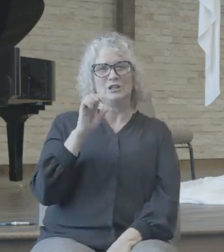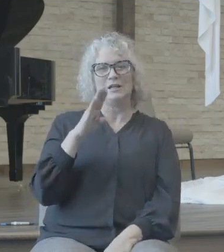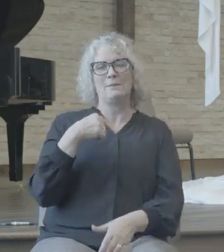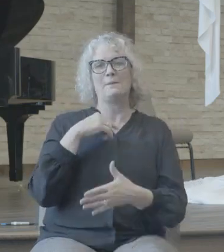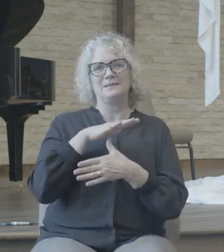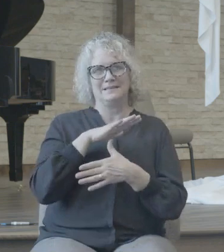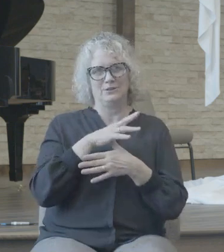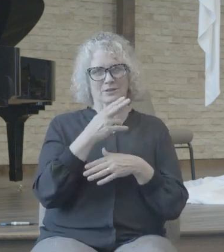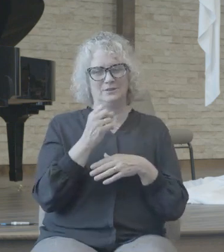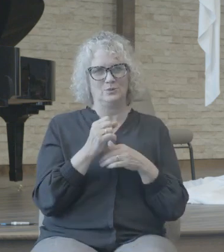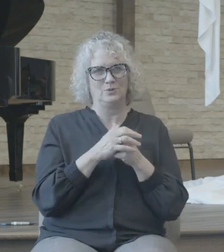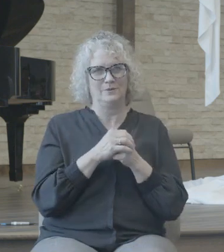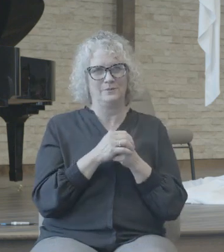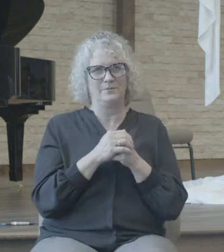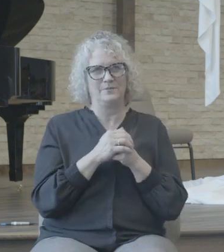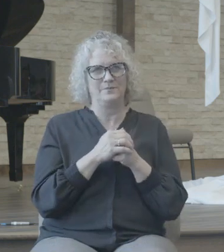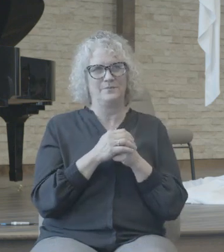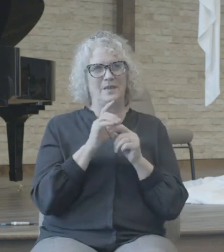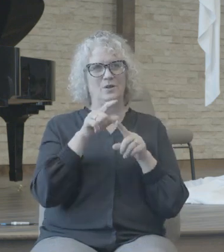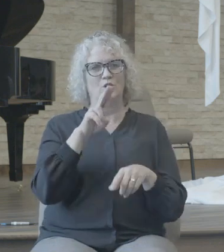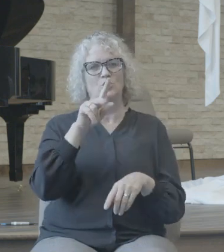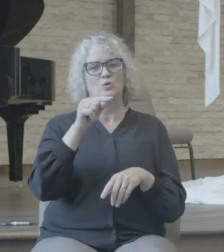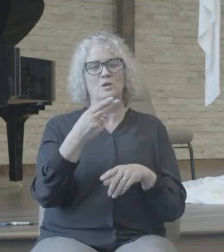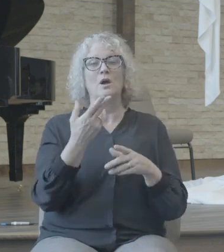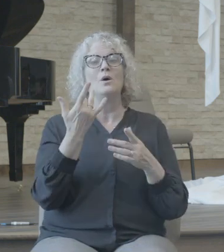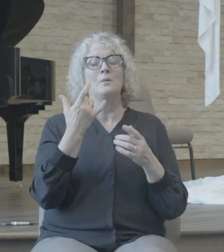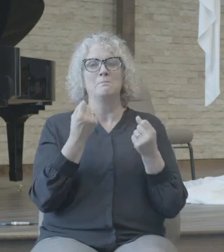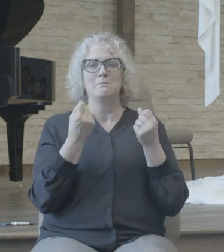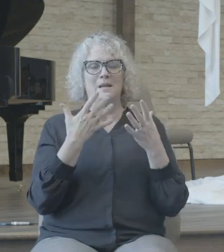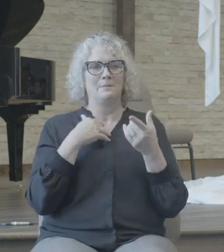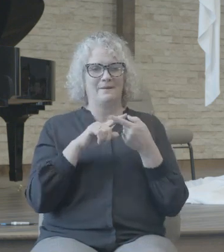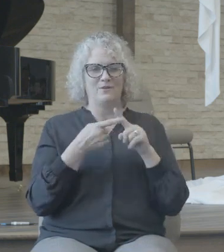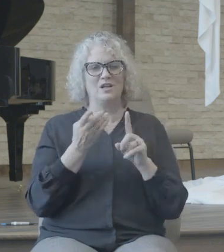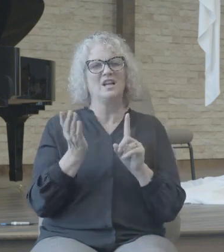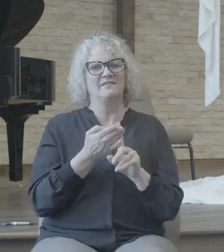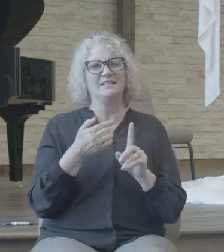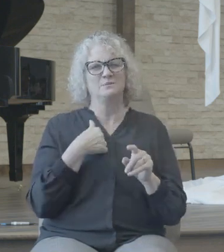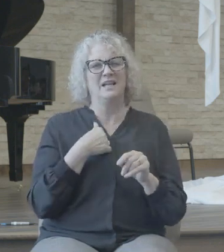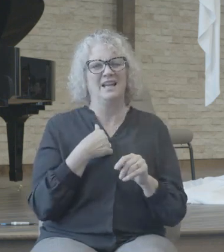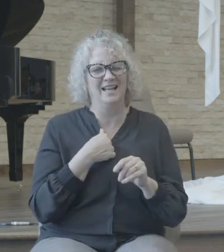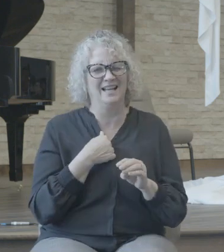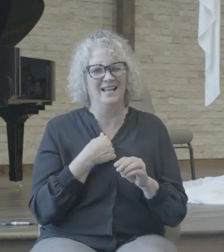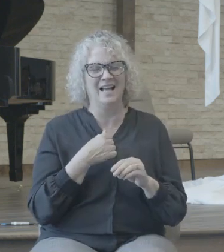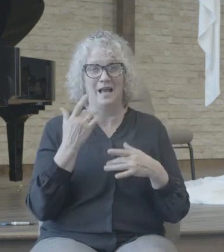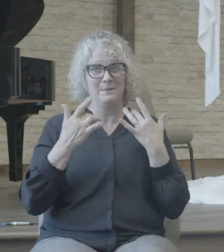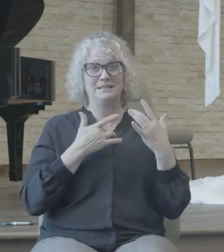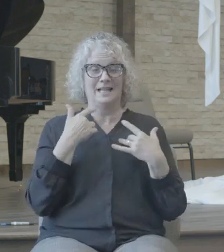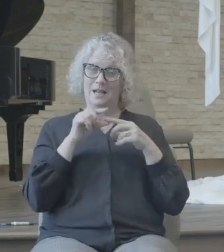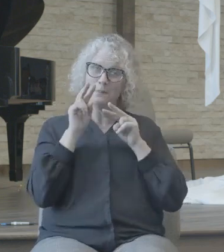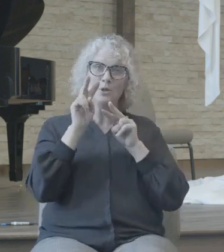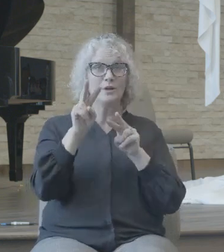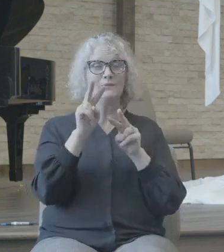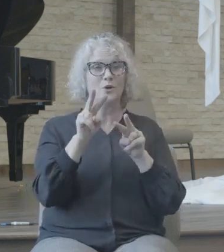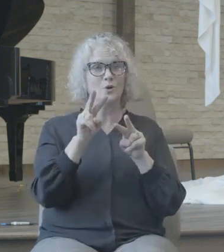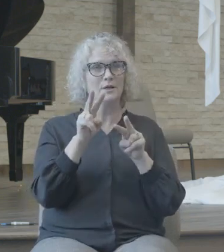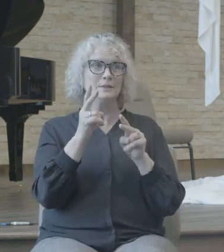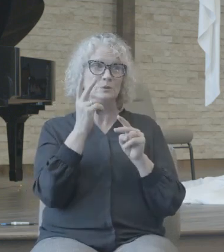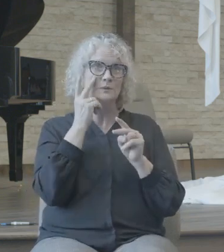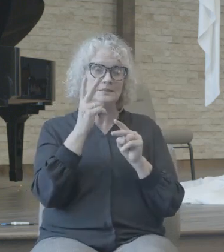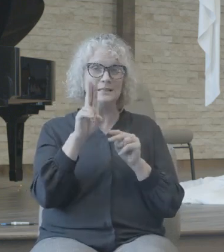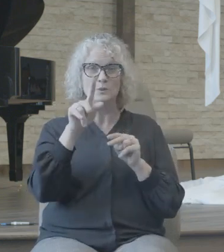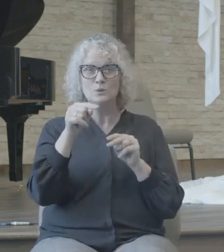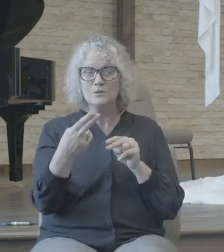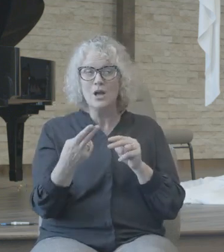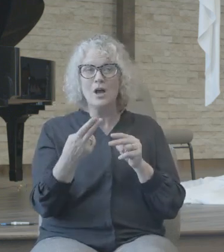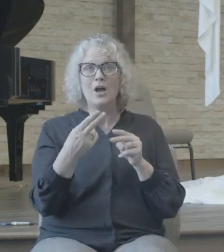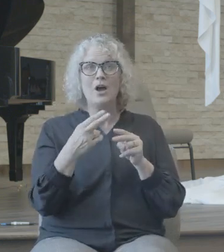school, and I'm going to Utah because a lot of my friends convinced me to go. And I'm really excited, and I'm looking forward to being able to see Utah, climb some of